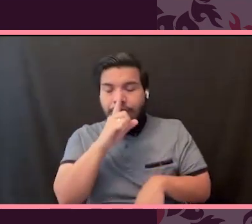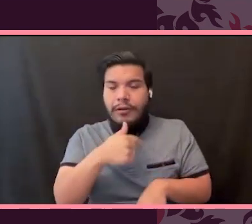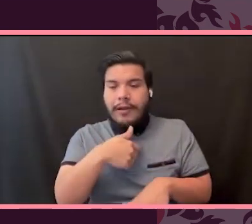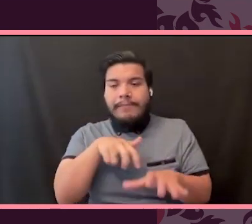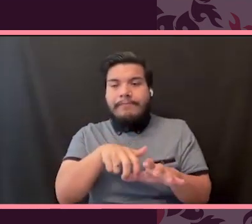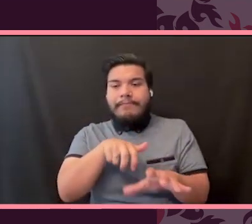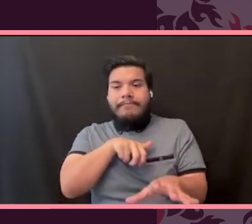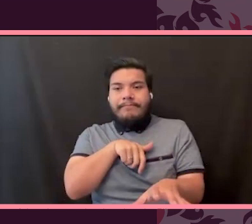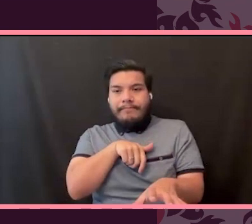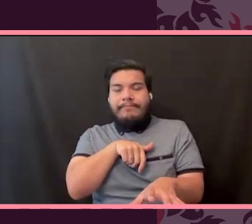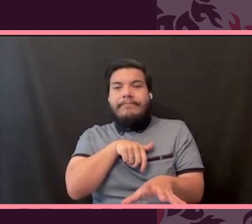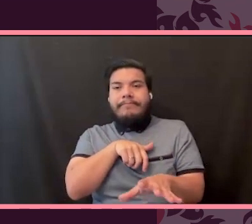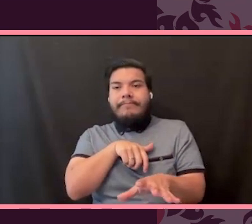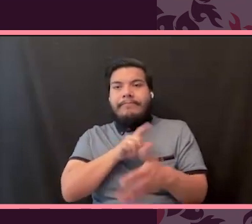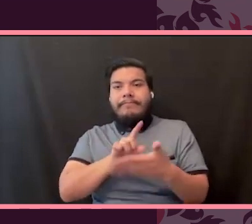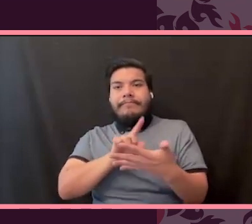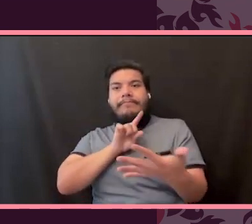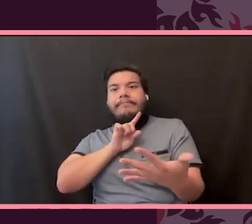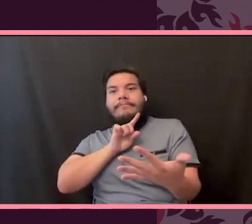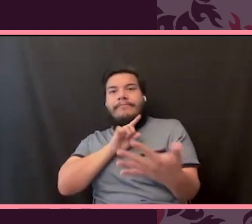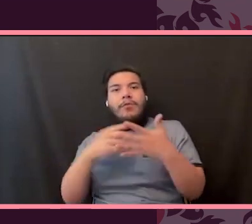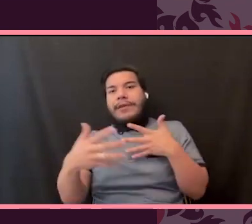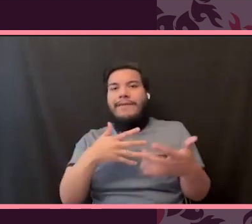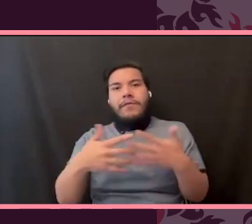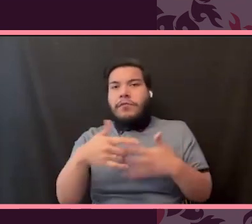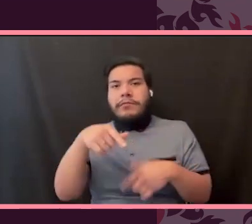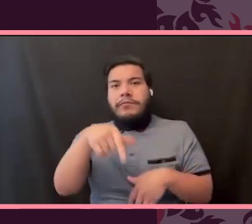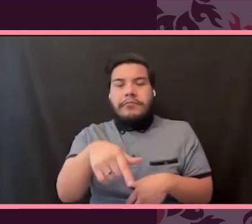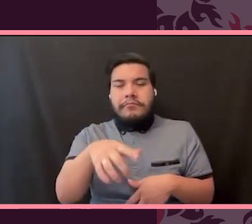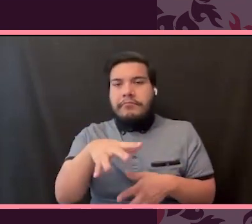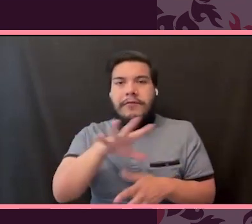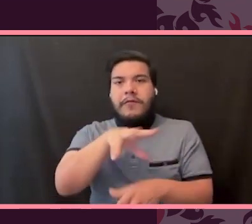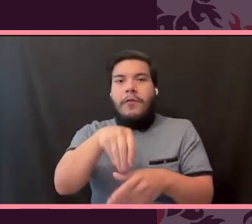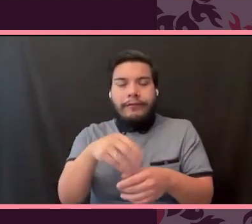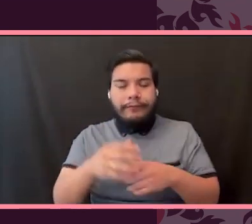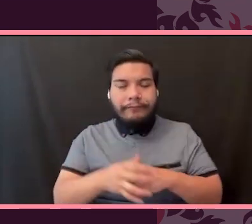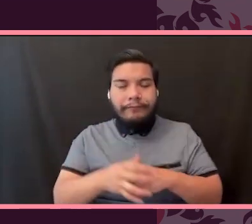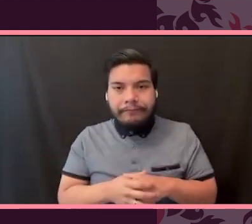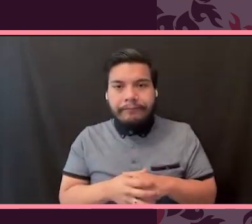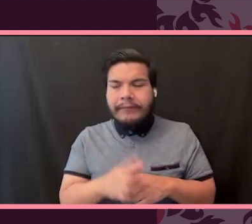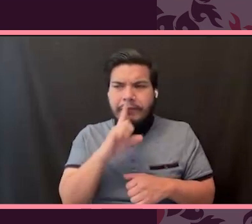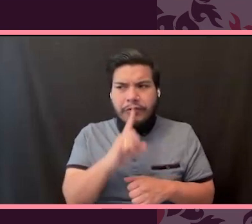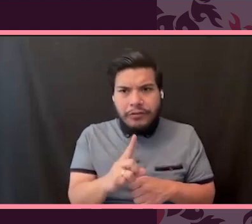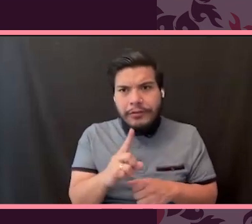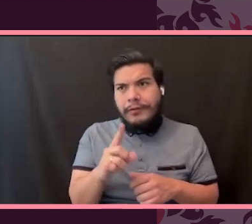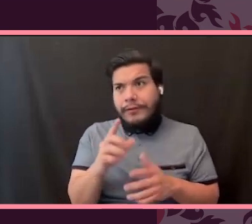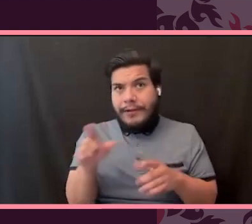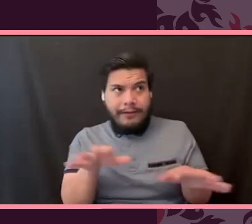from others and whatever I would otherwise be disrupting. I make sure that everyone is comfortable.